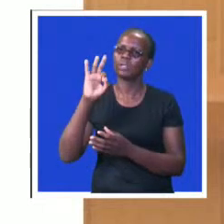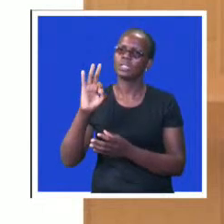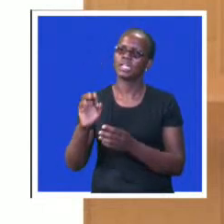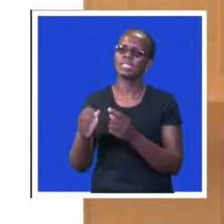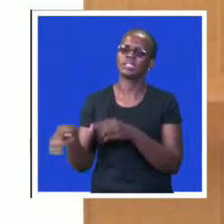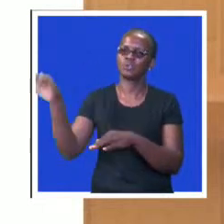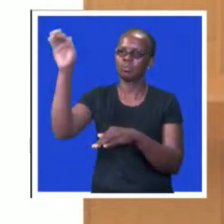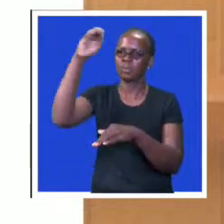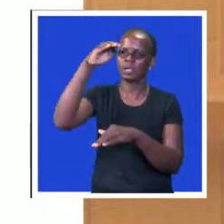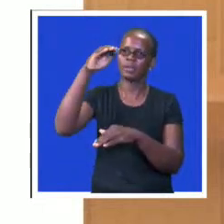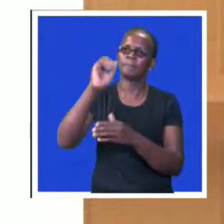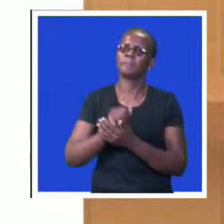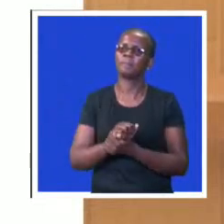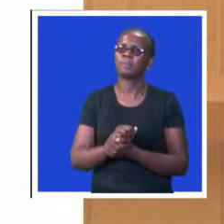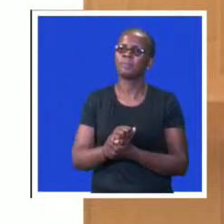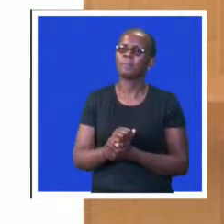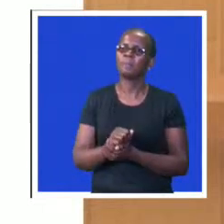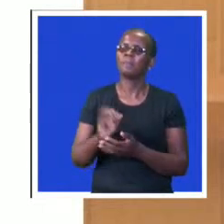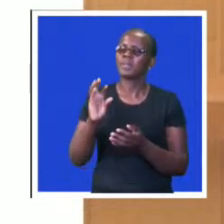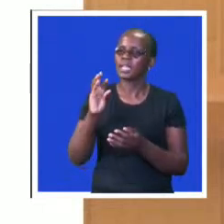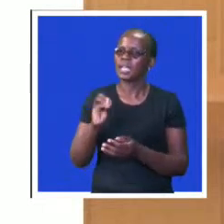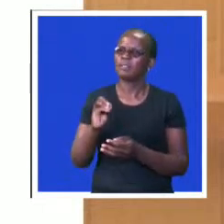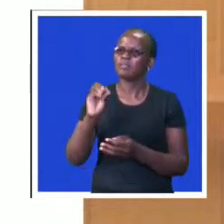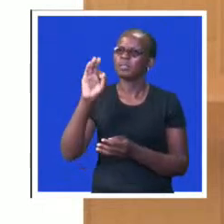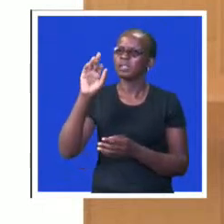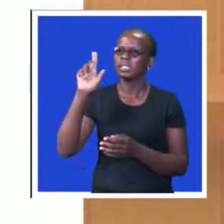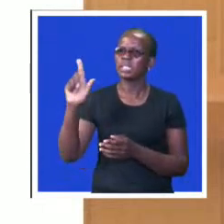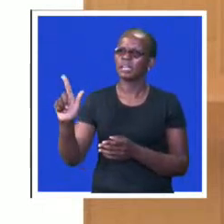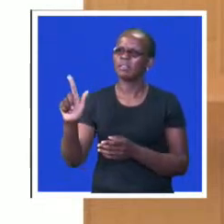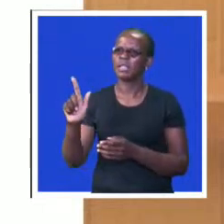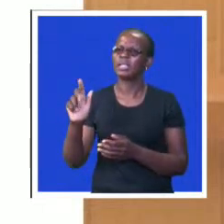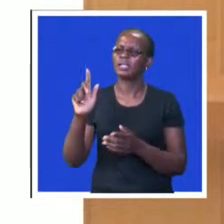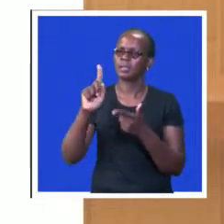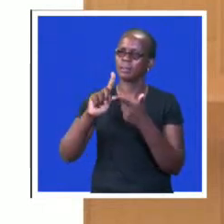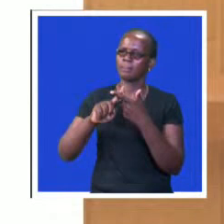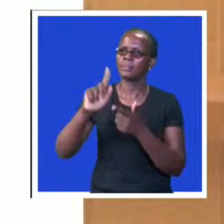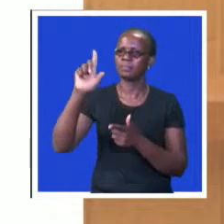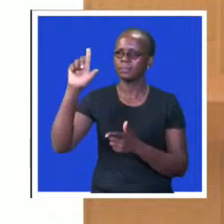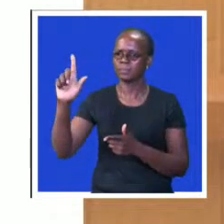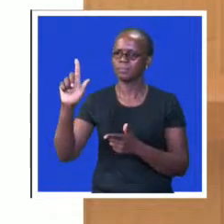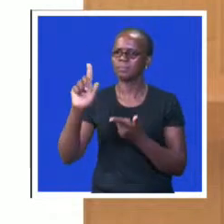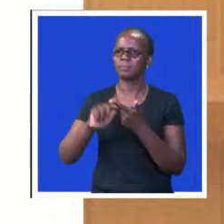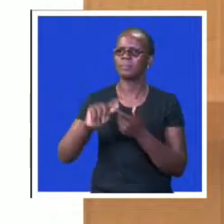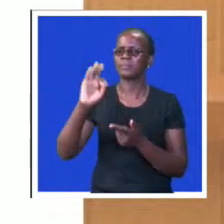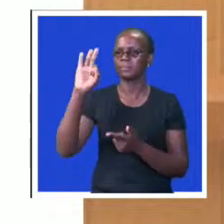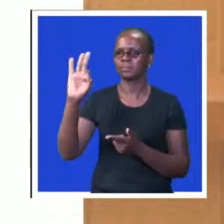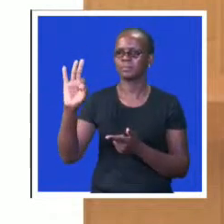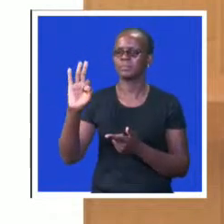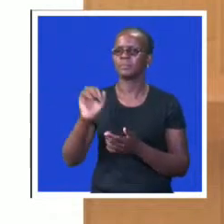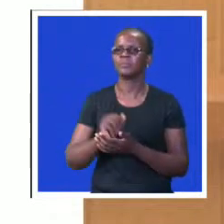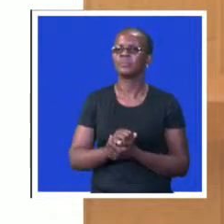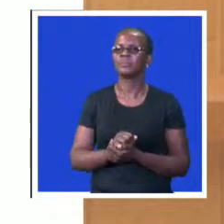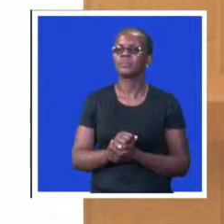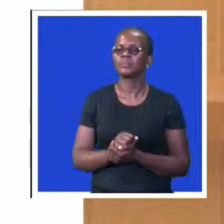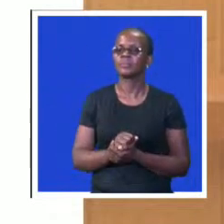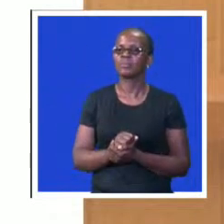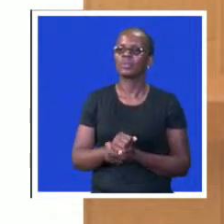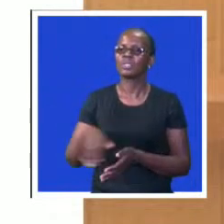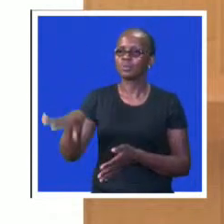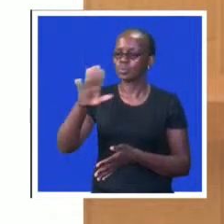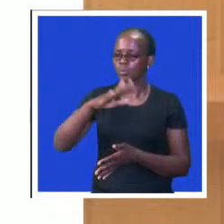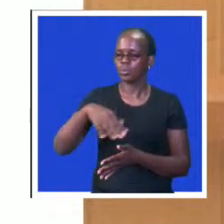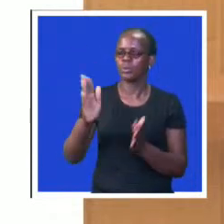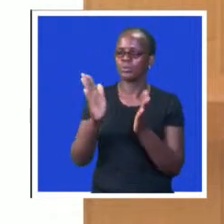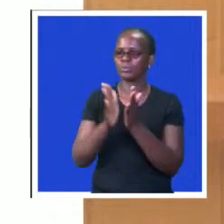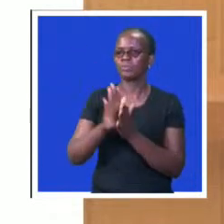numbers. We have 7 plus 7 plus 3, which is going to give us